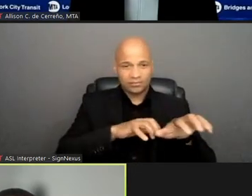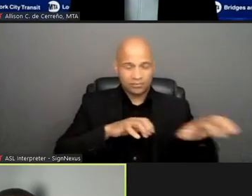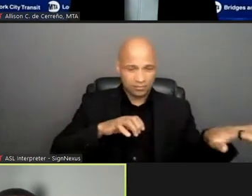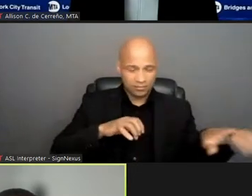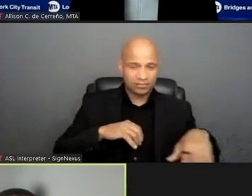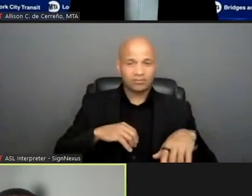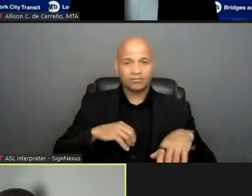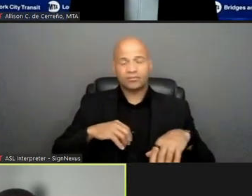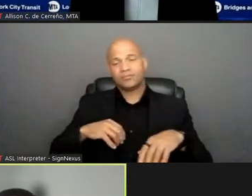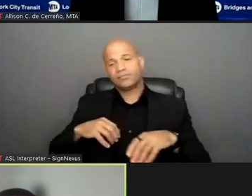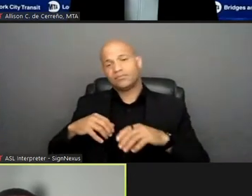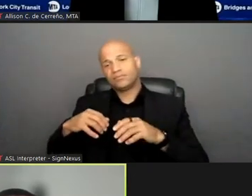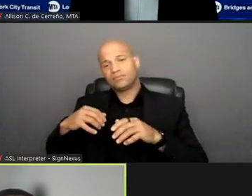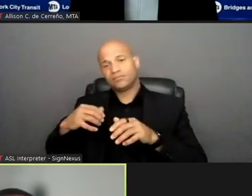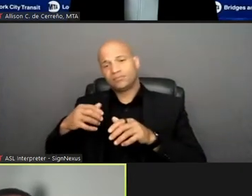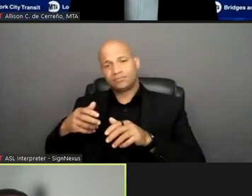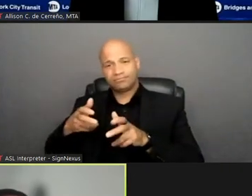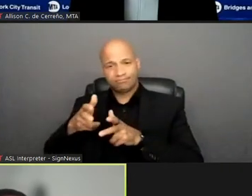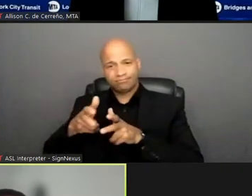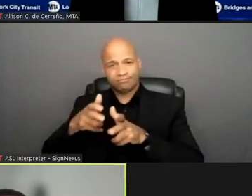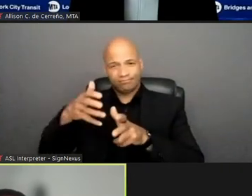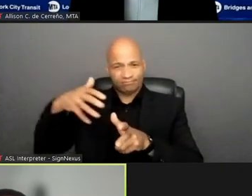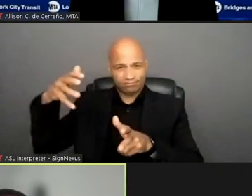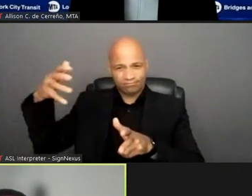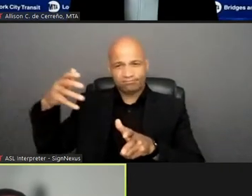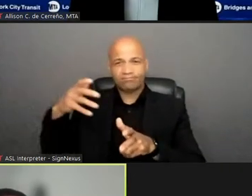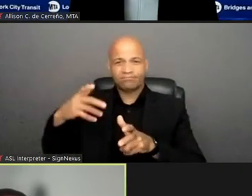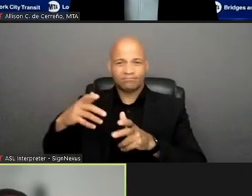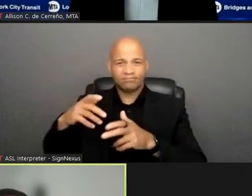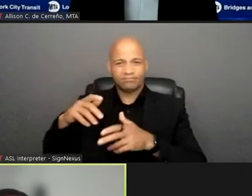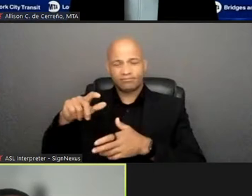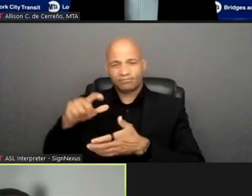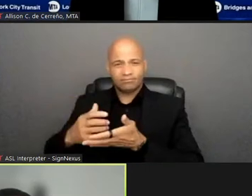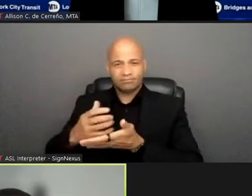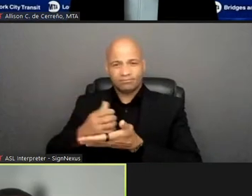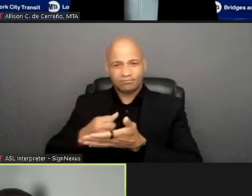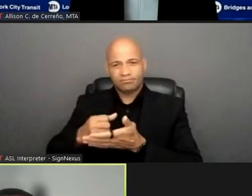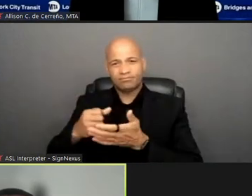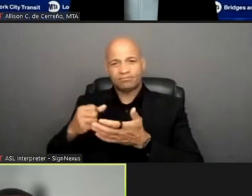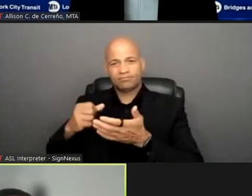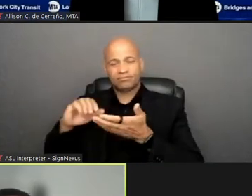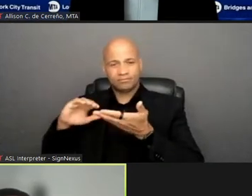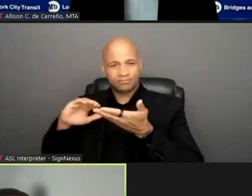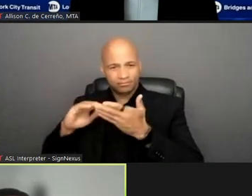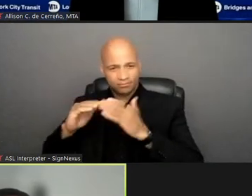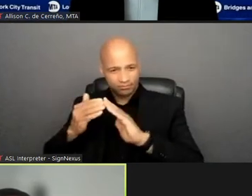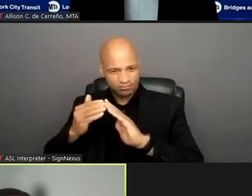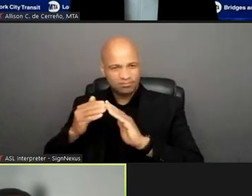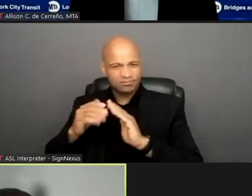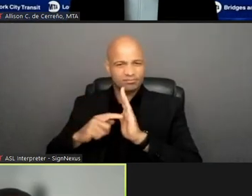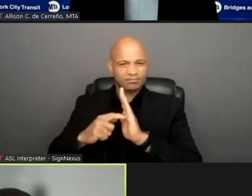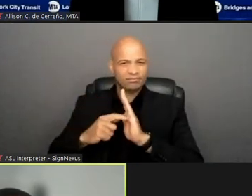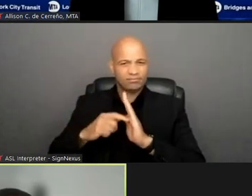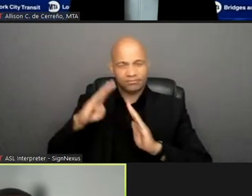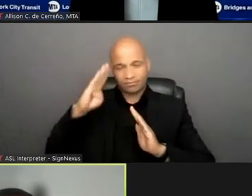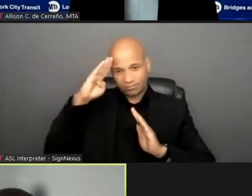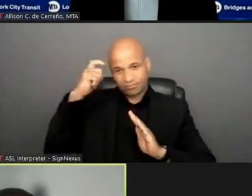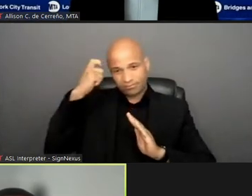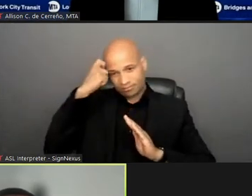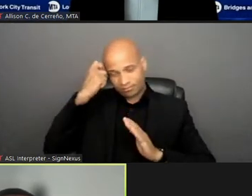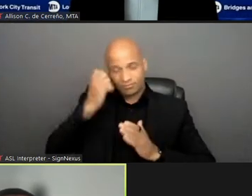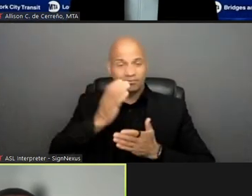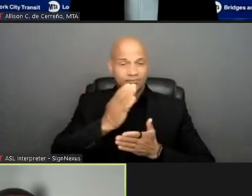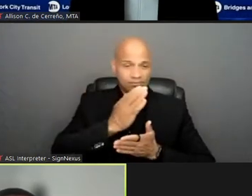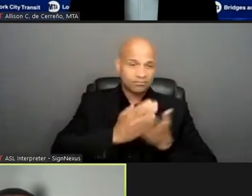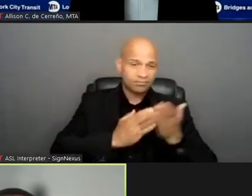particularly the Bronx from their environmental assessment it is projected that truck traffic and Emissions will increase on some roadways in the